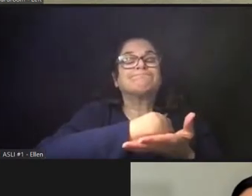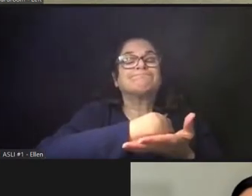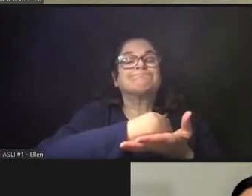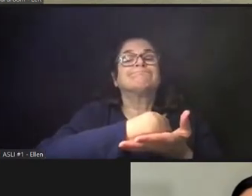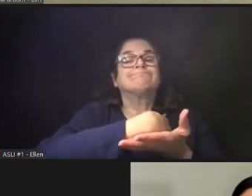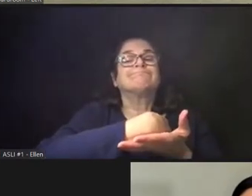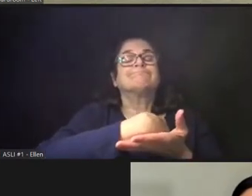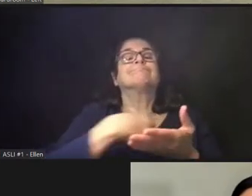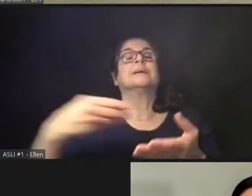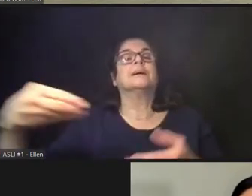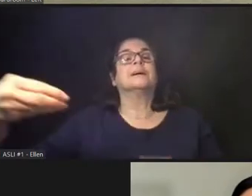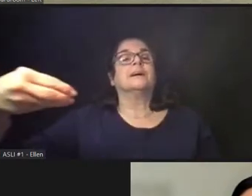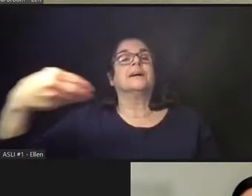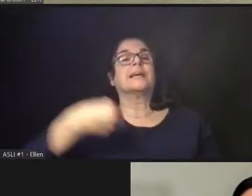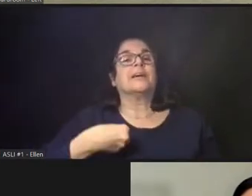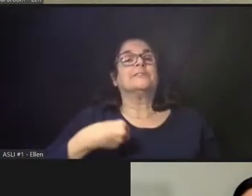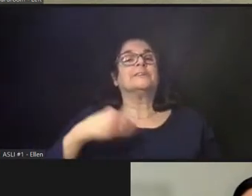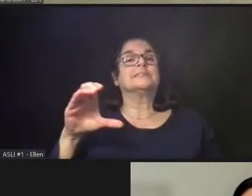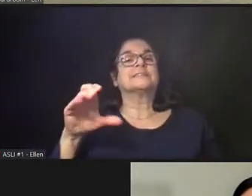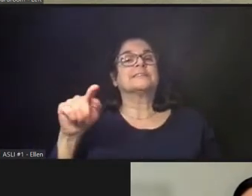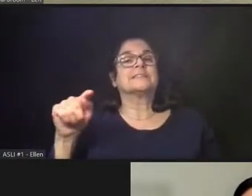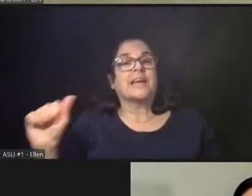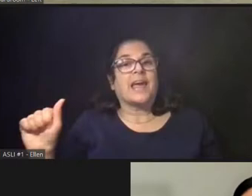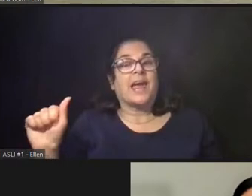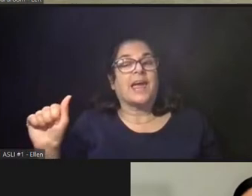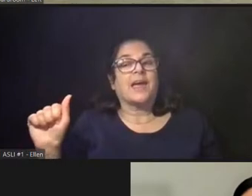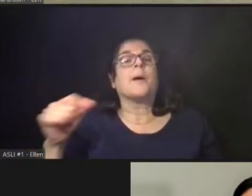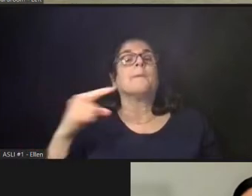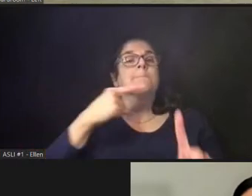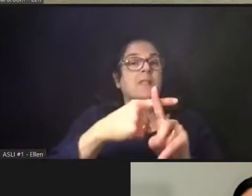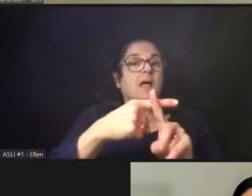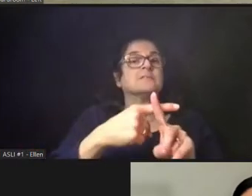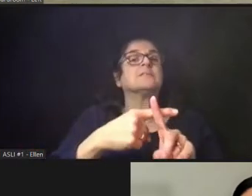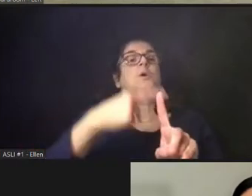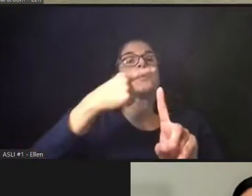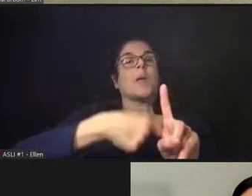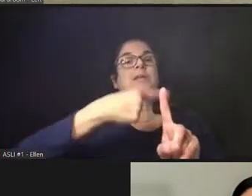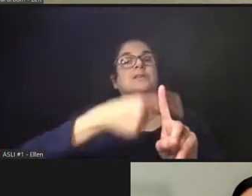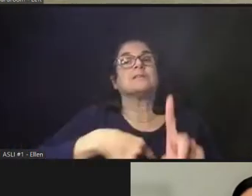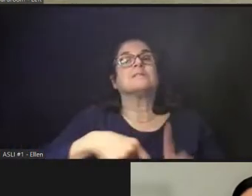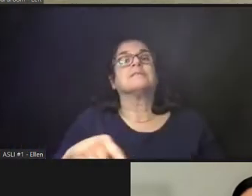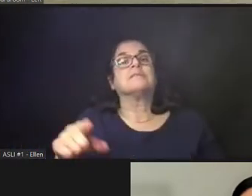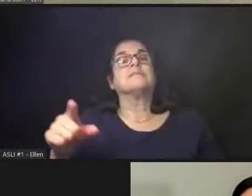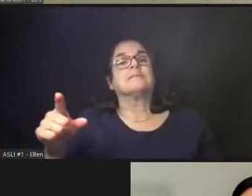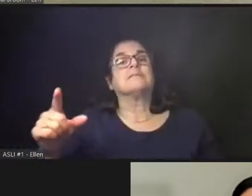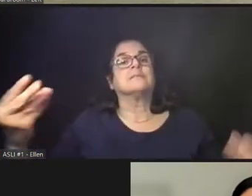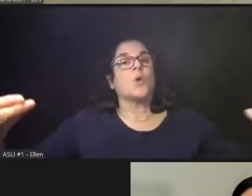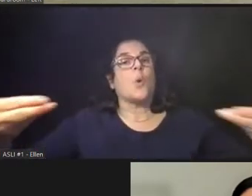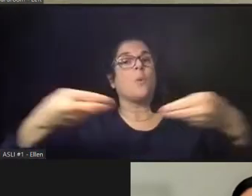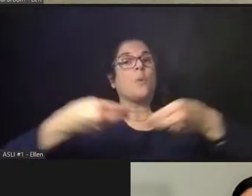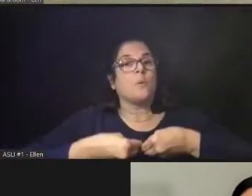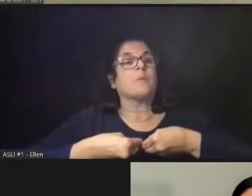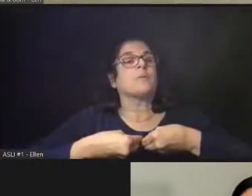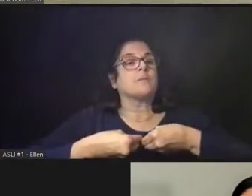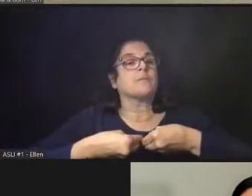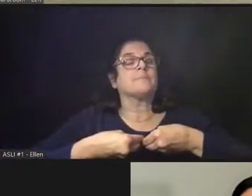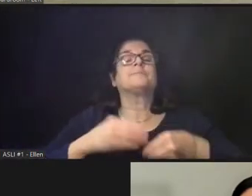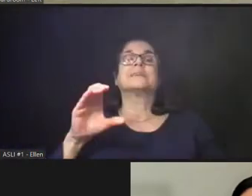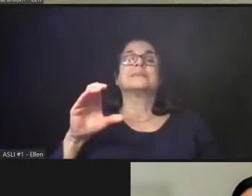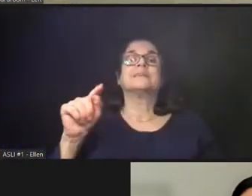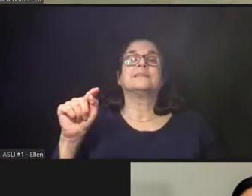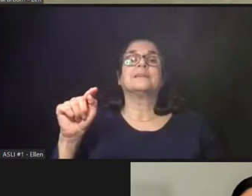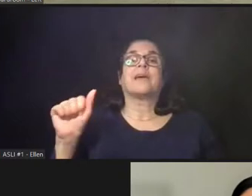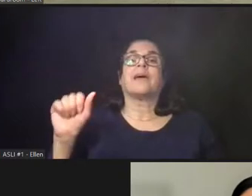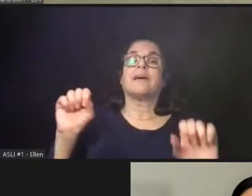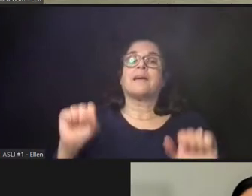20% rental revenues currently received. In addition, the amendment gives CTA the option to offer free or